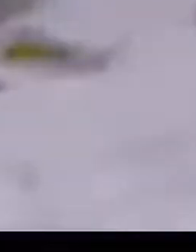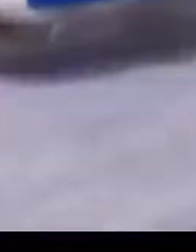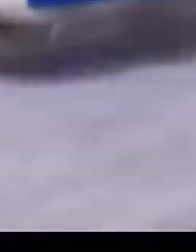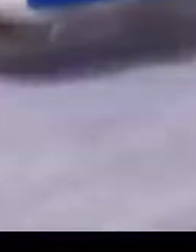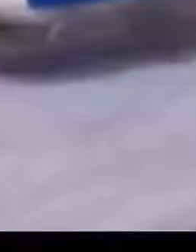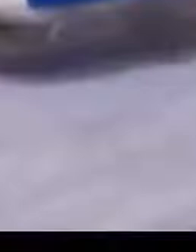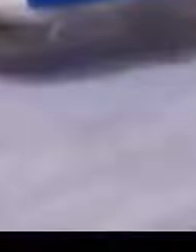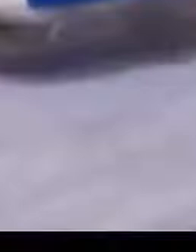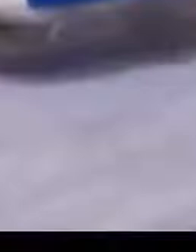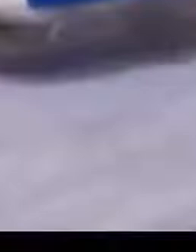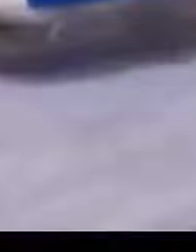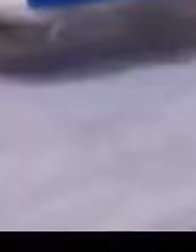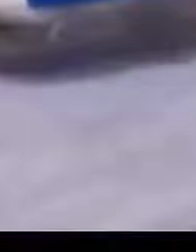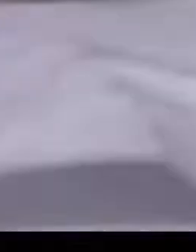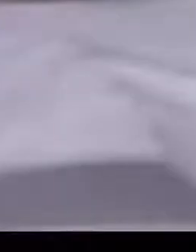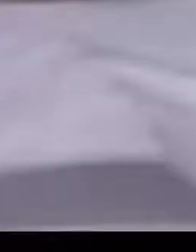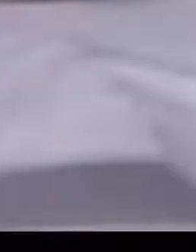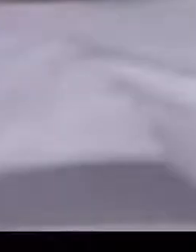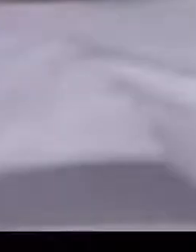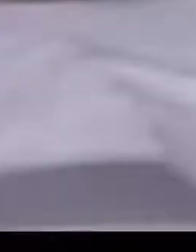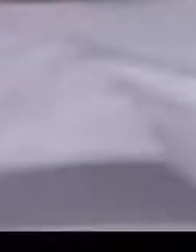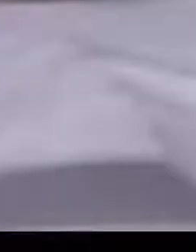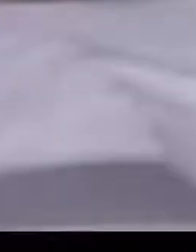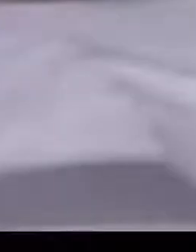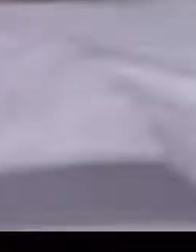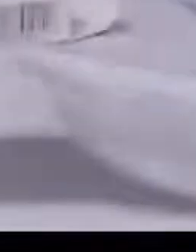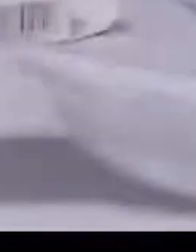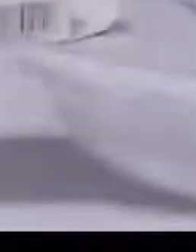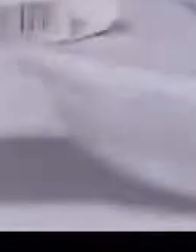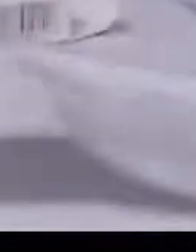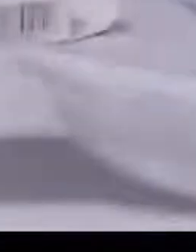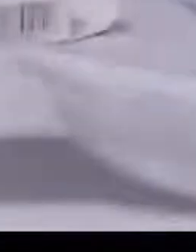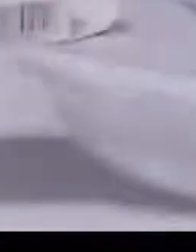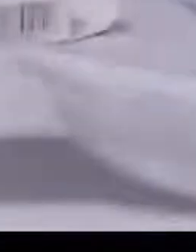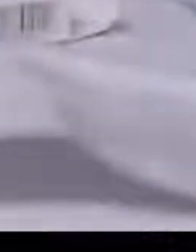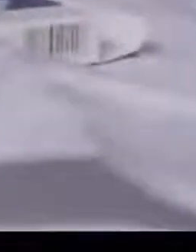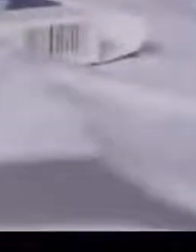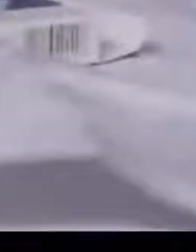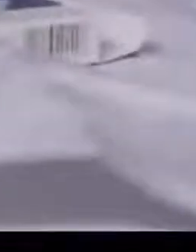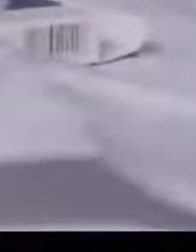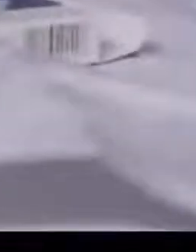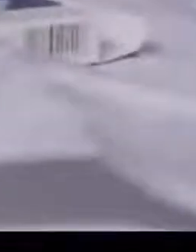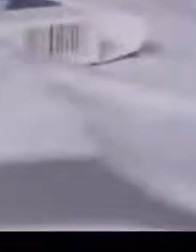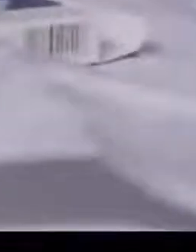there, and I can then take out the tube with the fluid in it